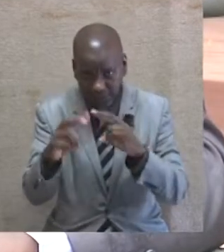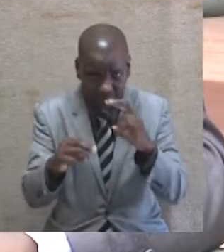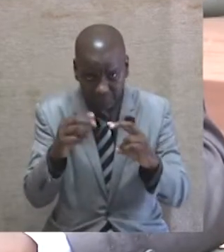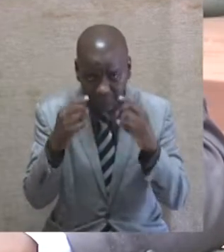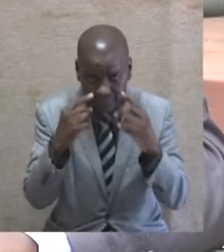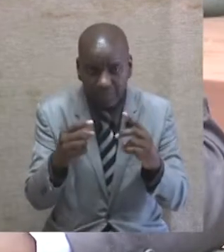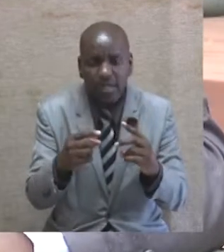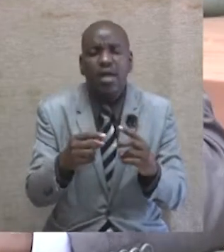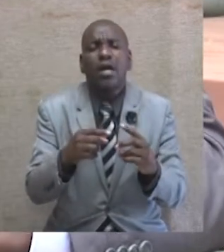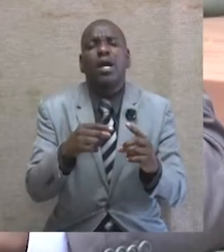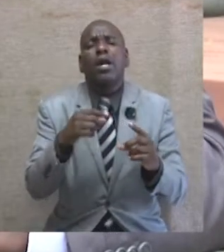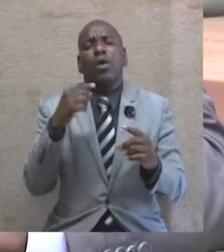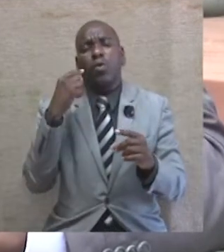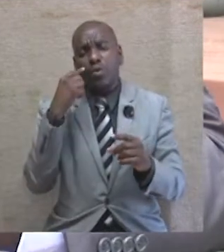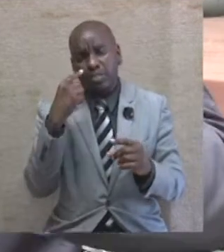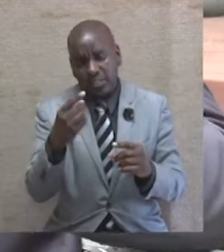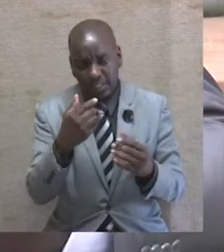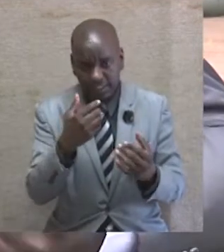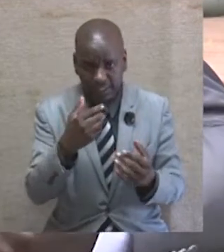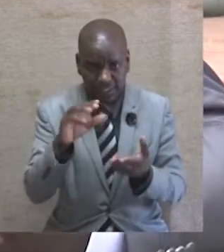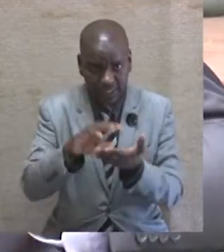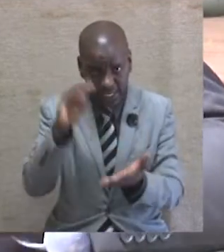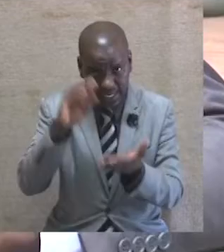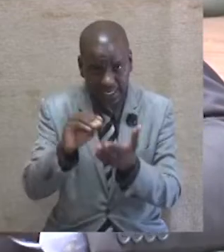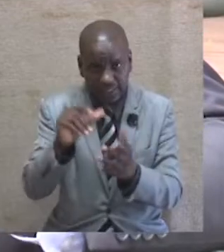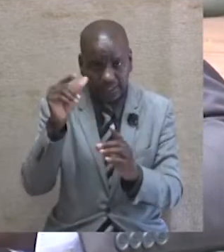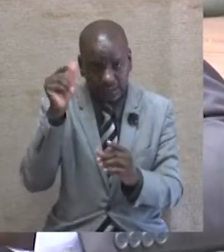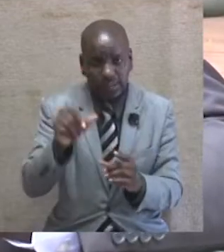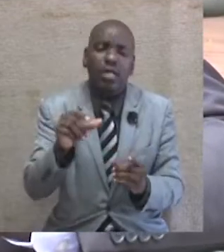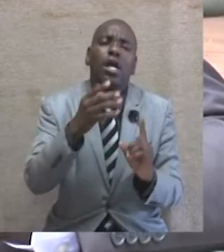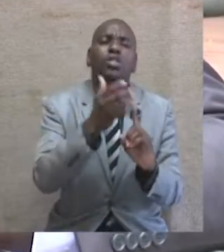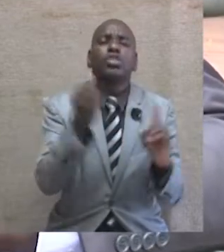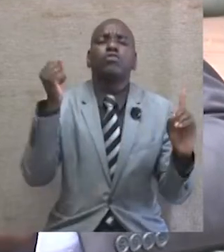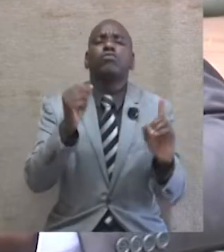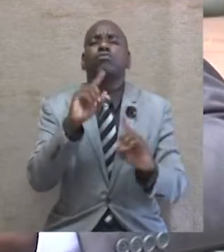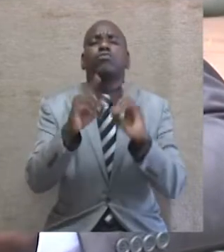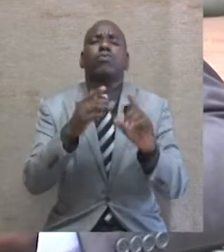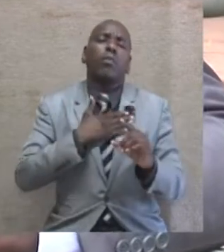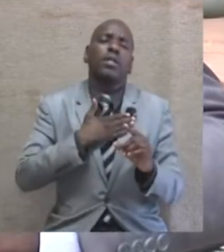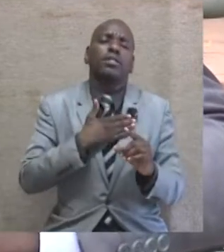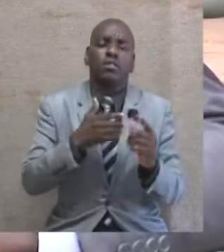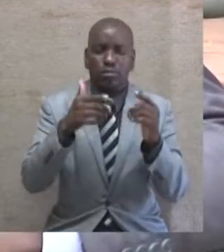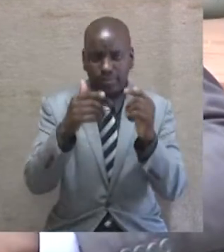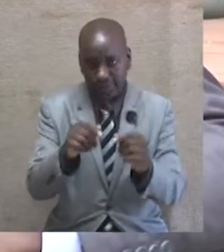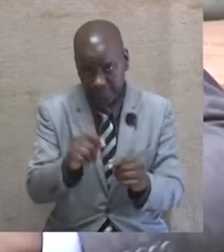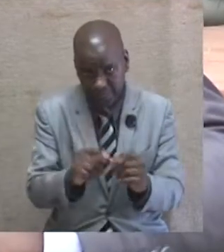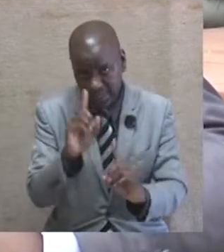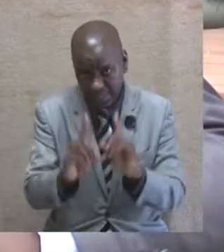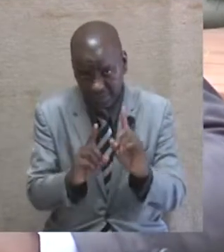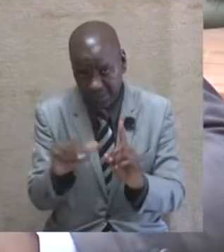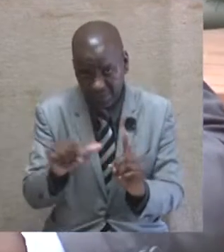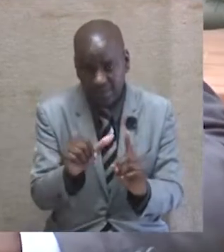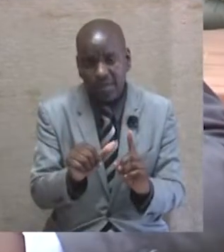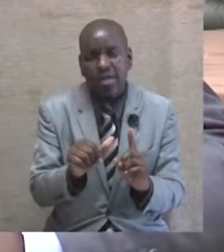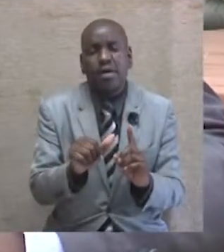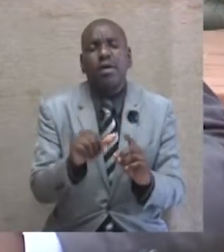of the subject to see how far has these children achieved the knowledge that we want them to have at the end of the day in